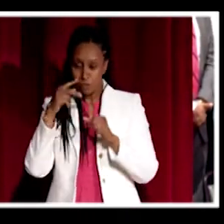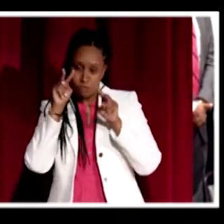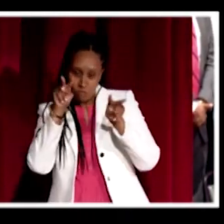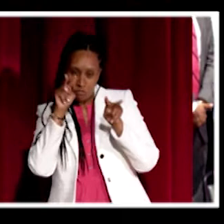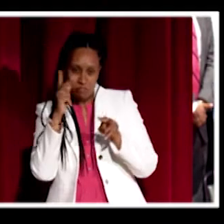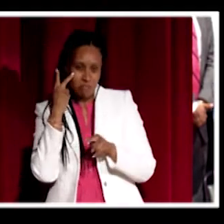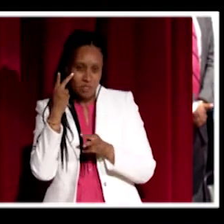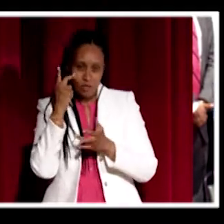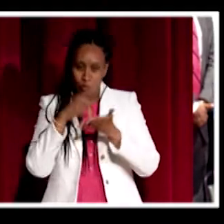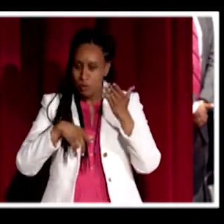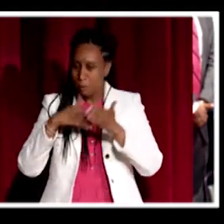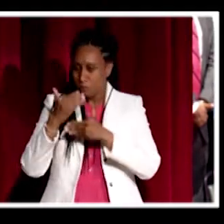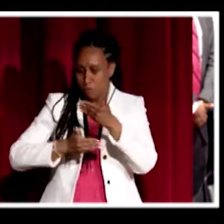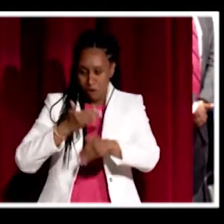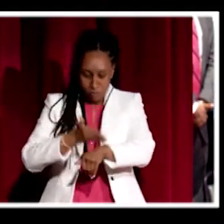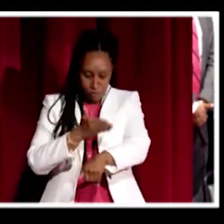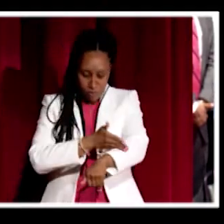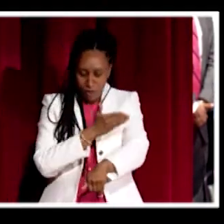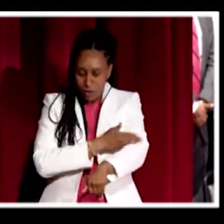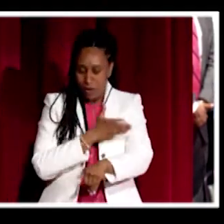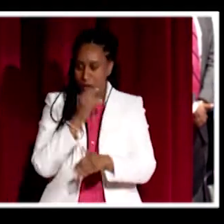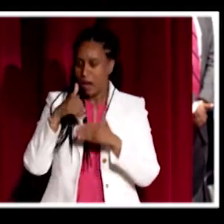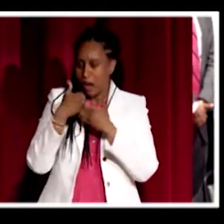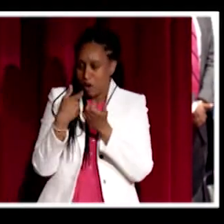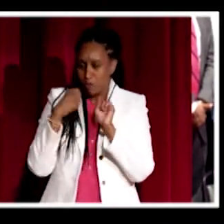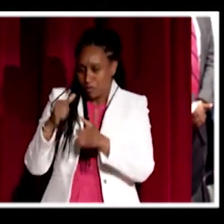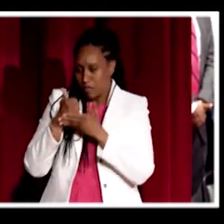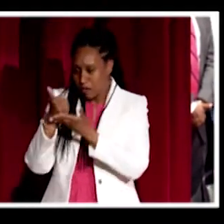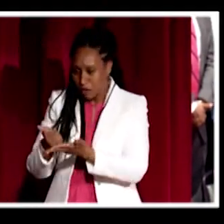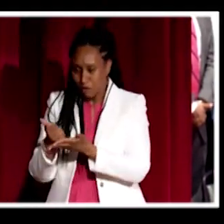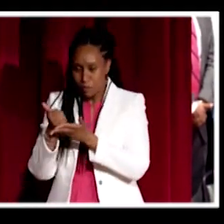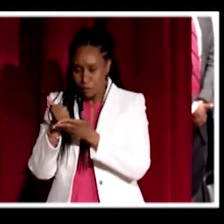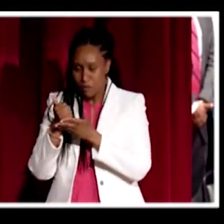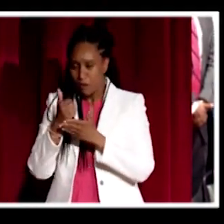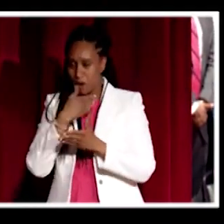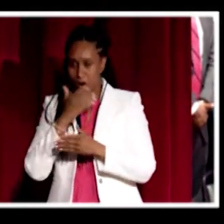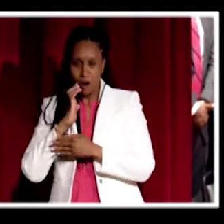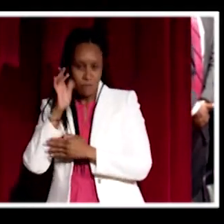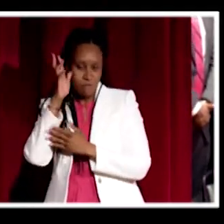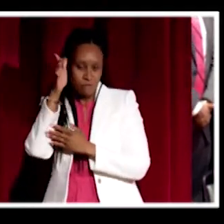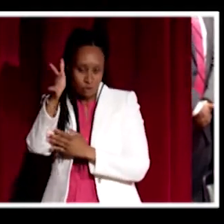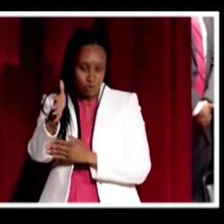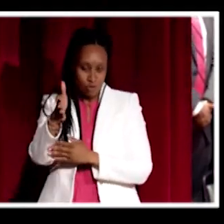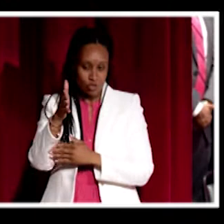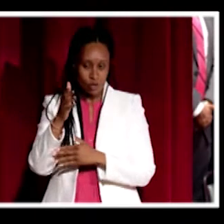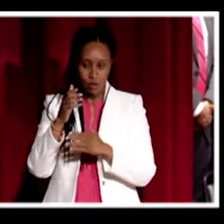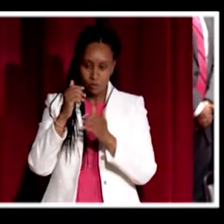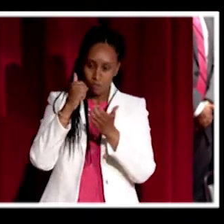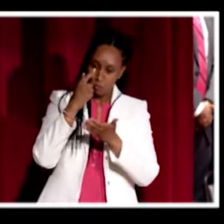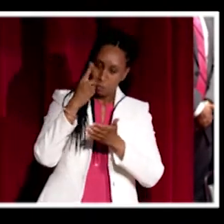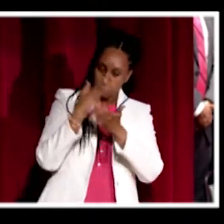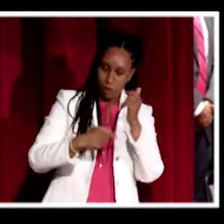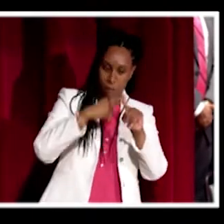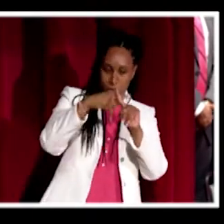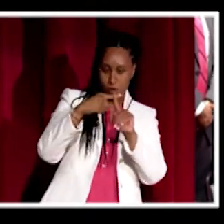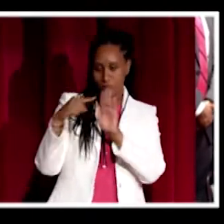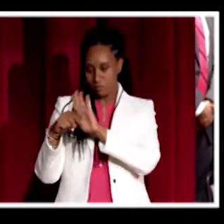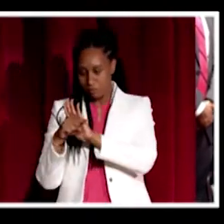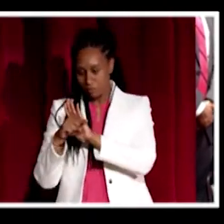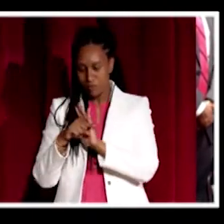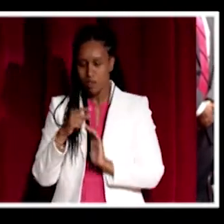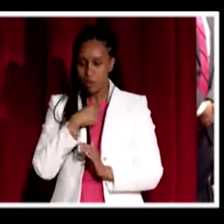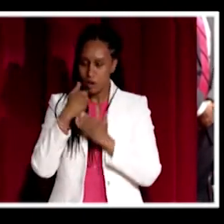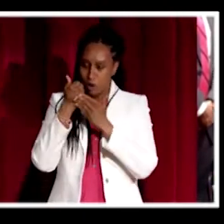her determination to better the critical circumstances affecting the future of the district's residents, on